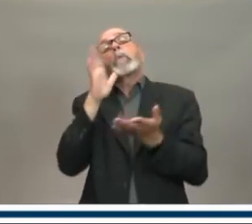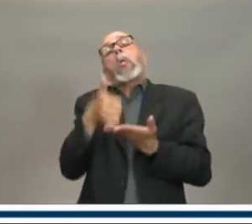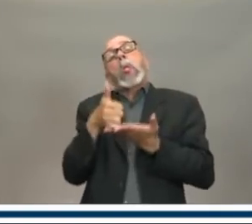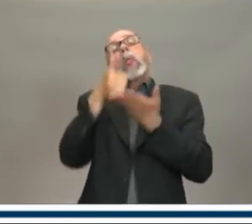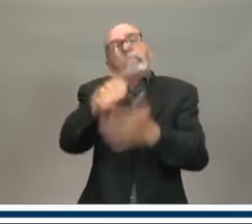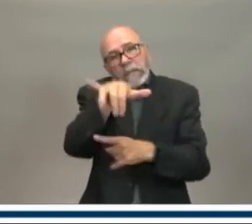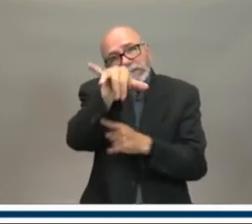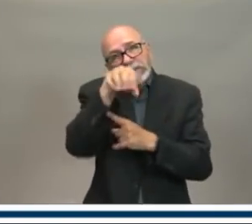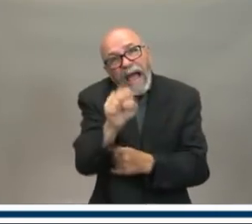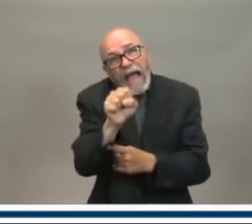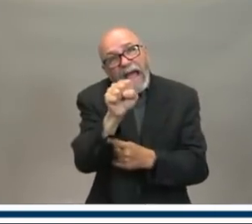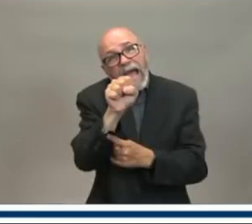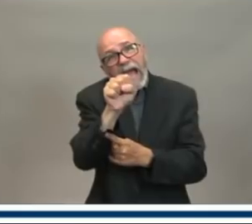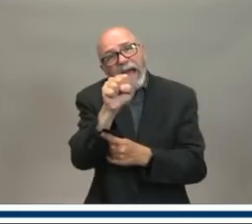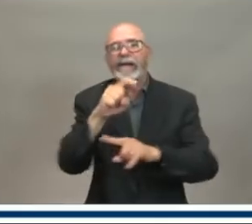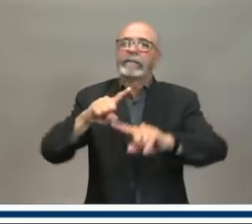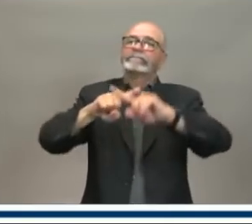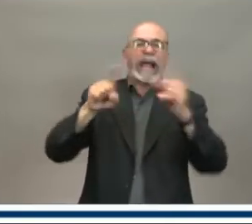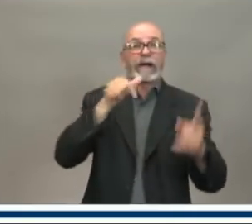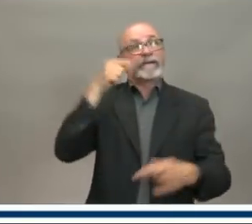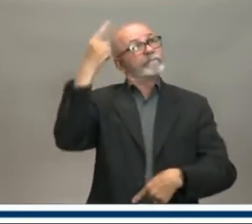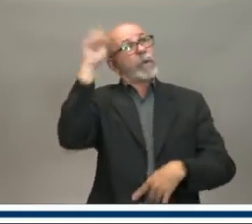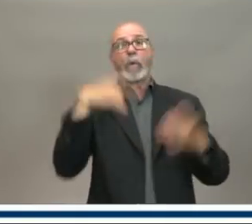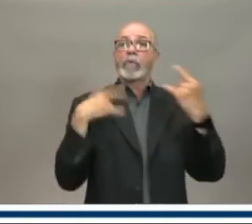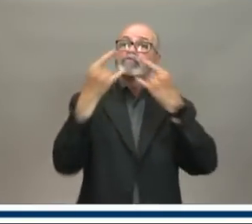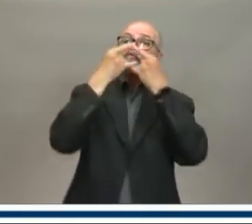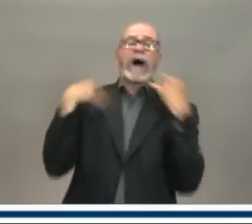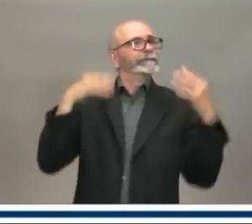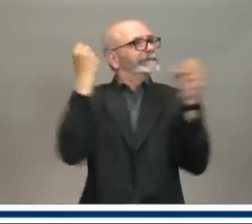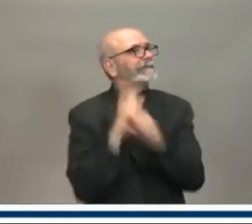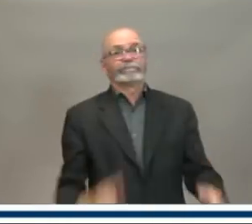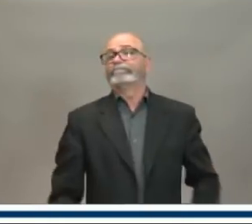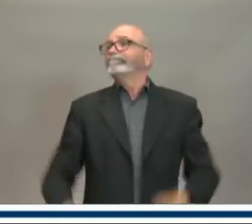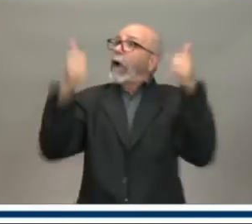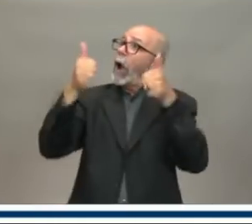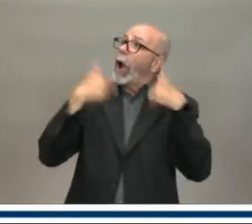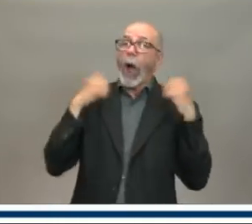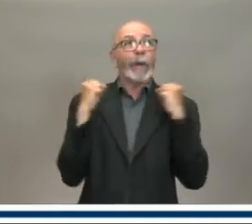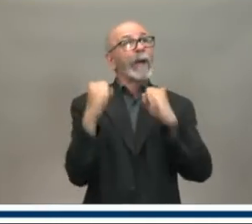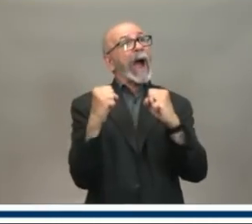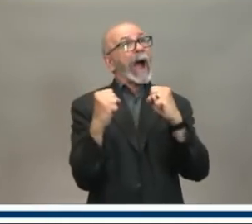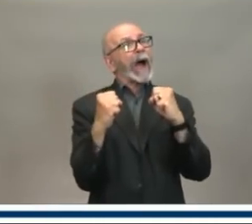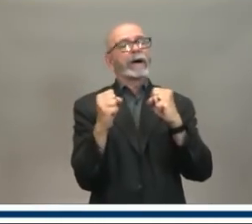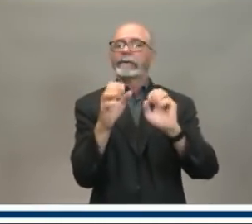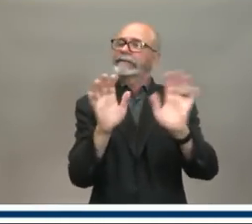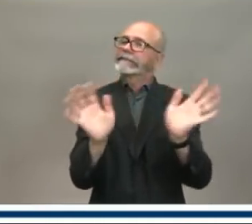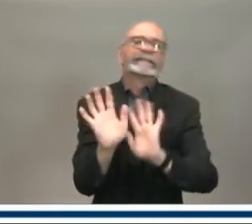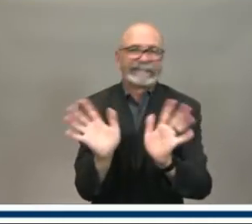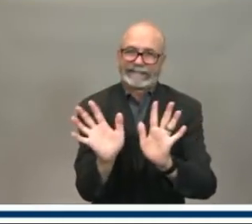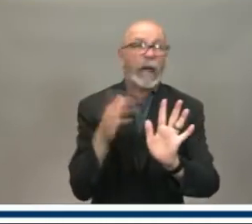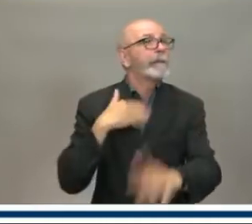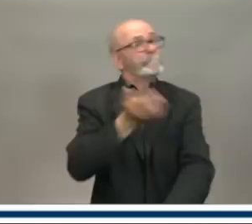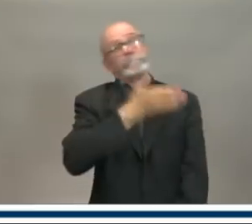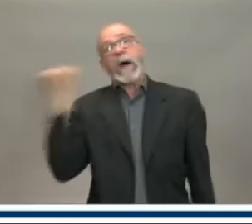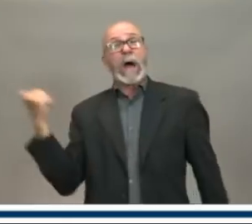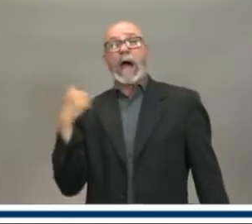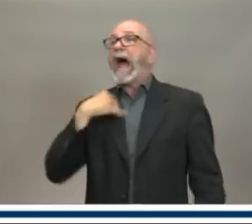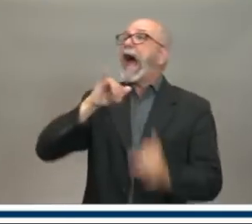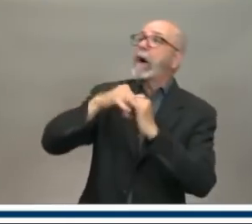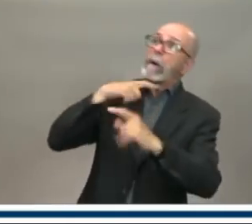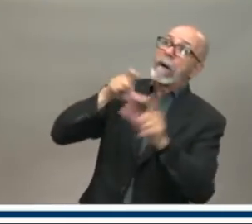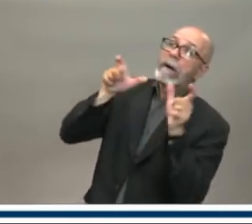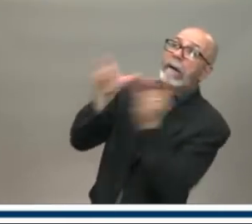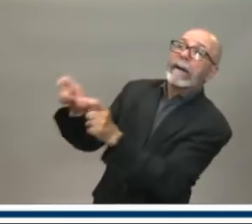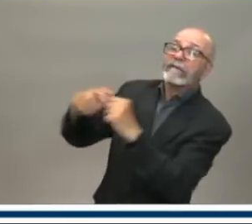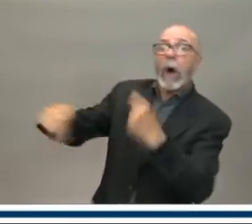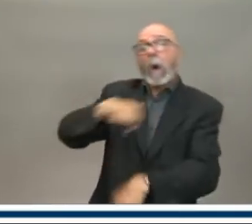people don't get a false sense of reassurance and say, well, if I'm wearing my mask, and forget to do all the other things like cough etiquette, like washing your hands,